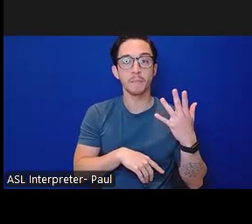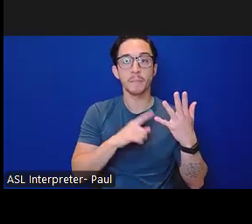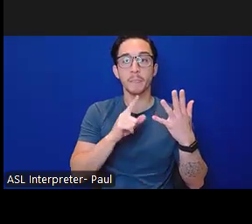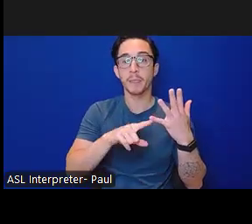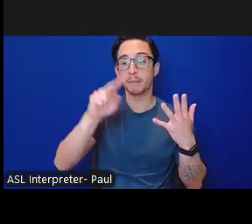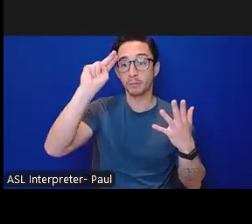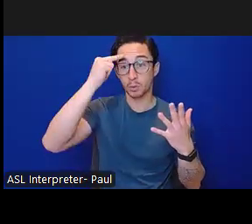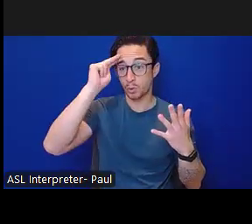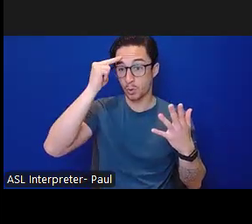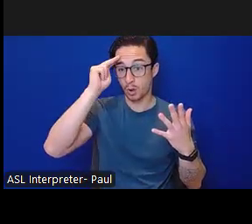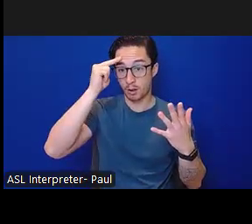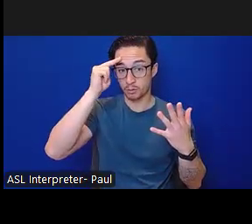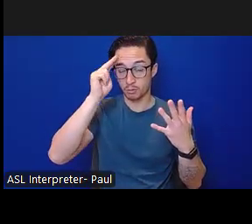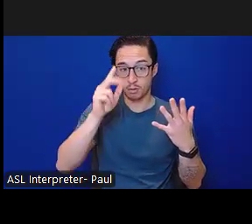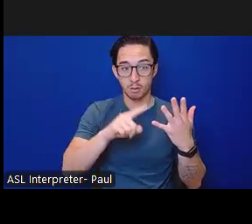neurological,